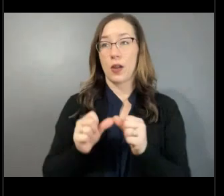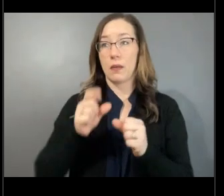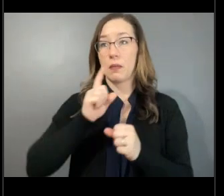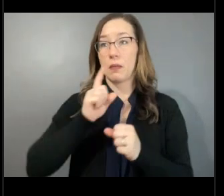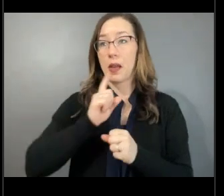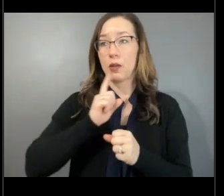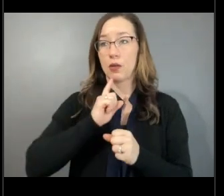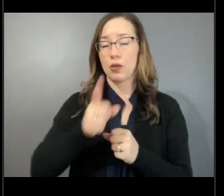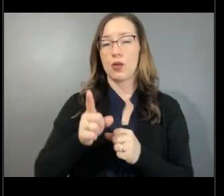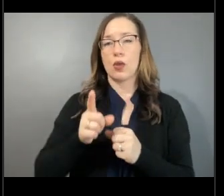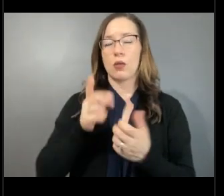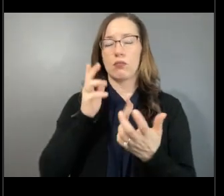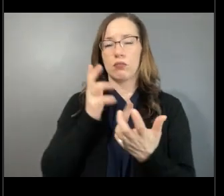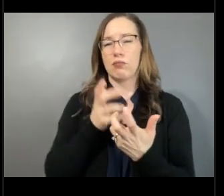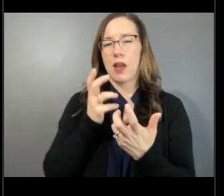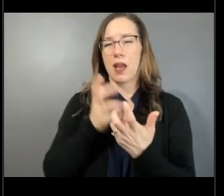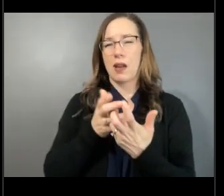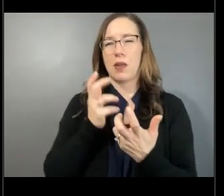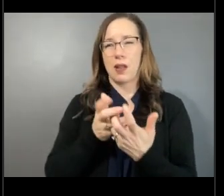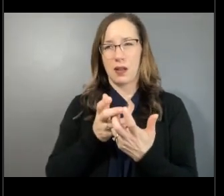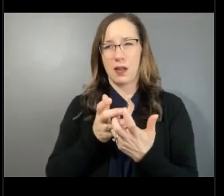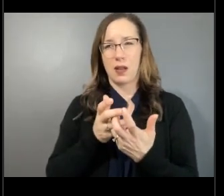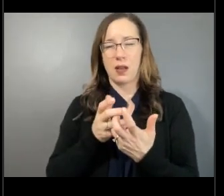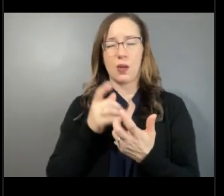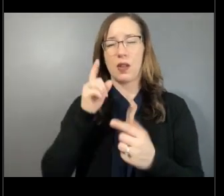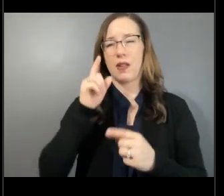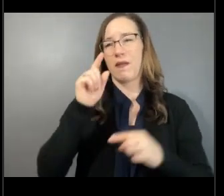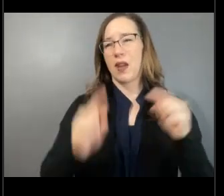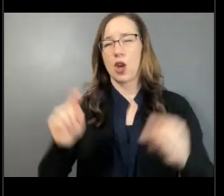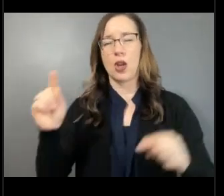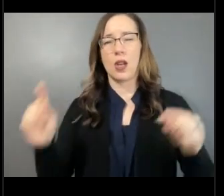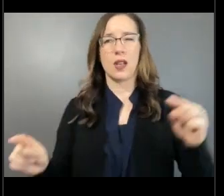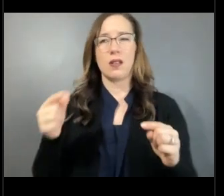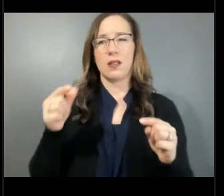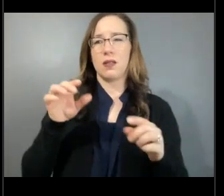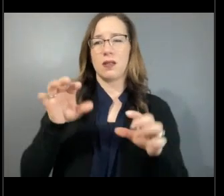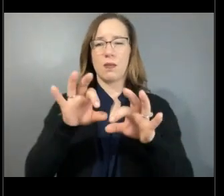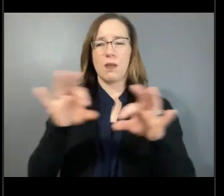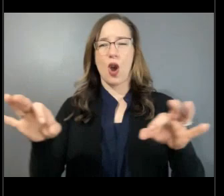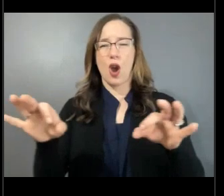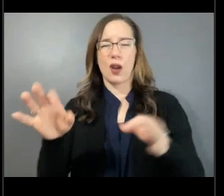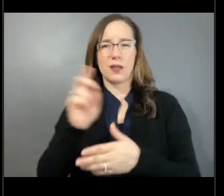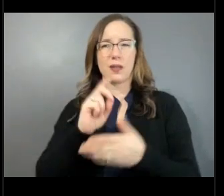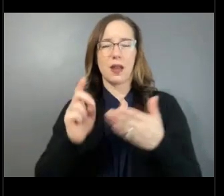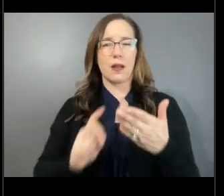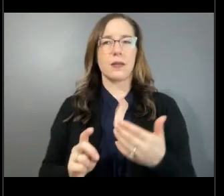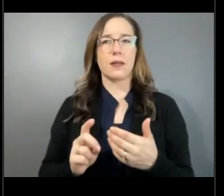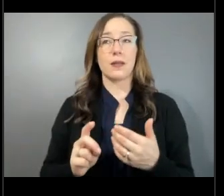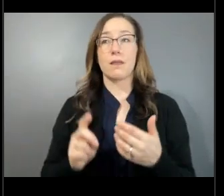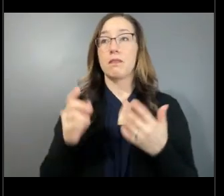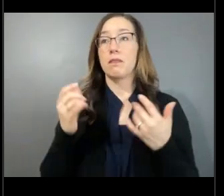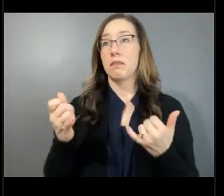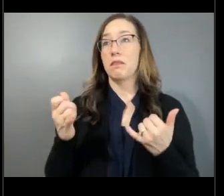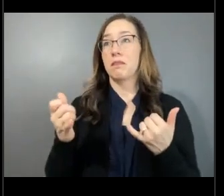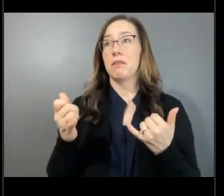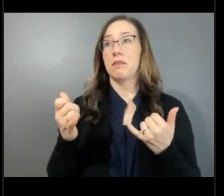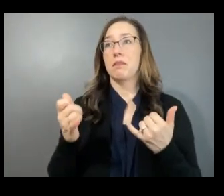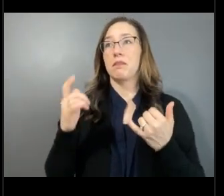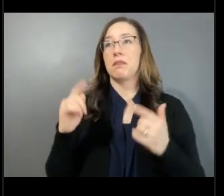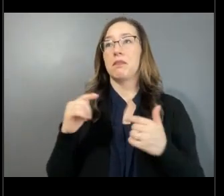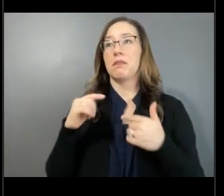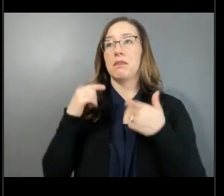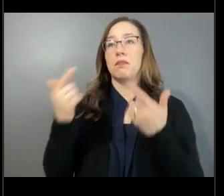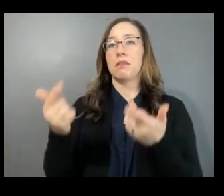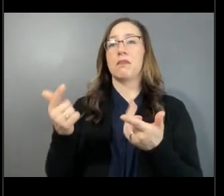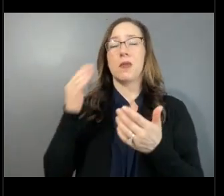ensure compatibility with various grab bar designs. And with that being said, Michael, we're at knowledge